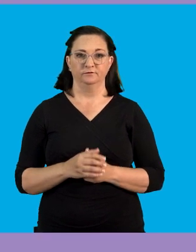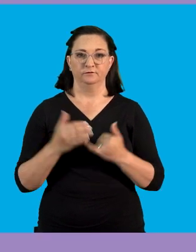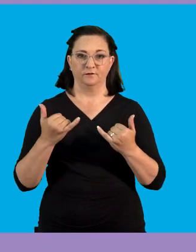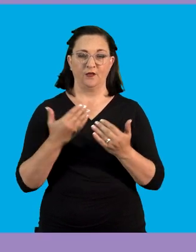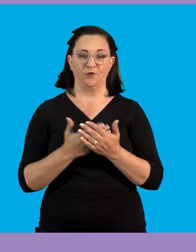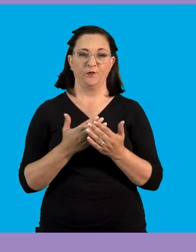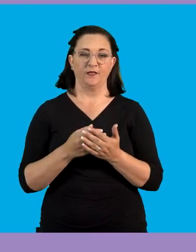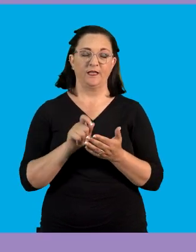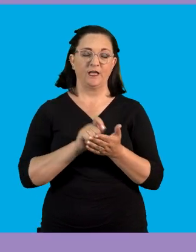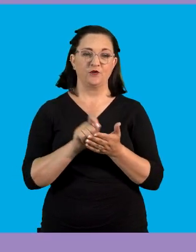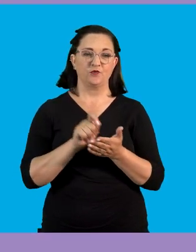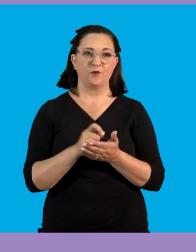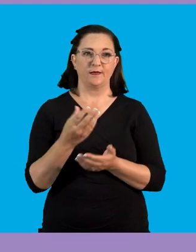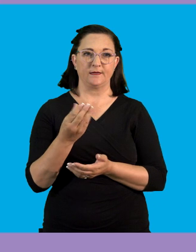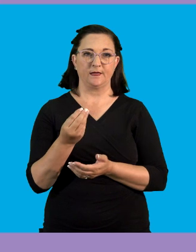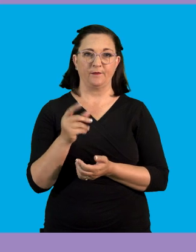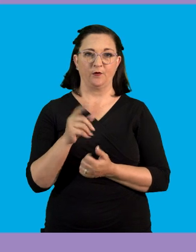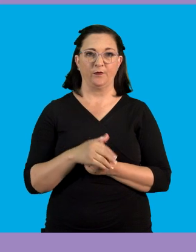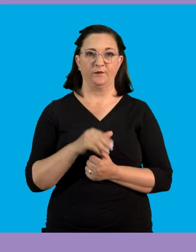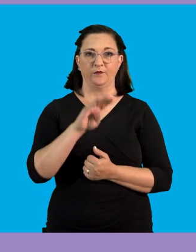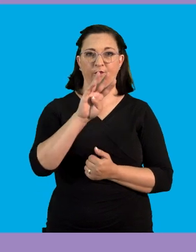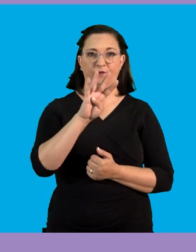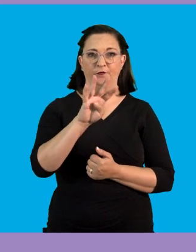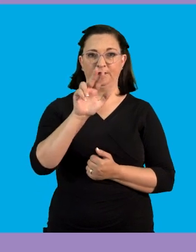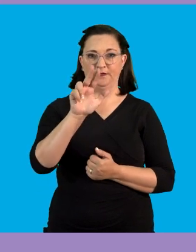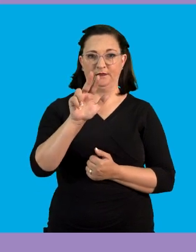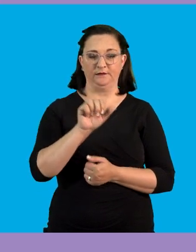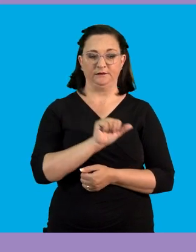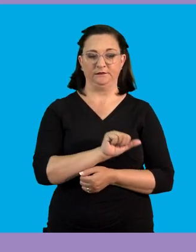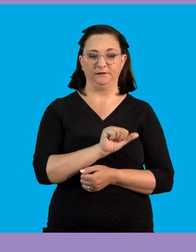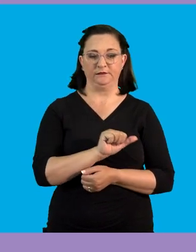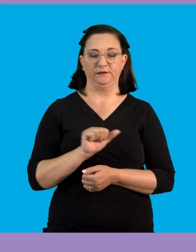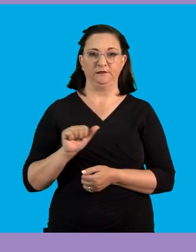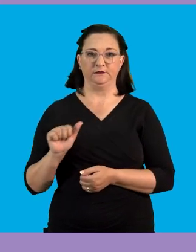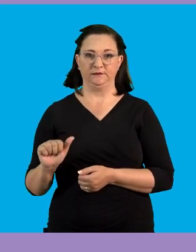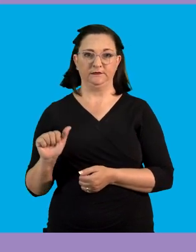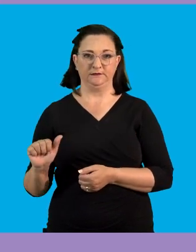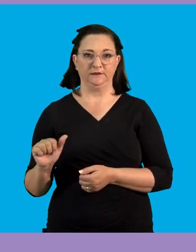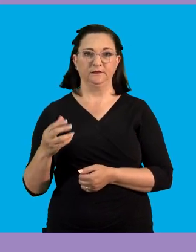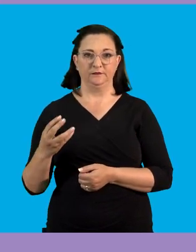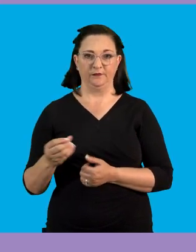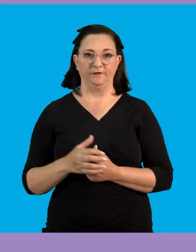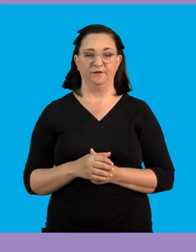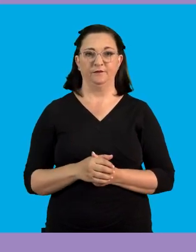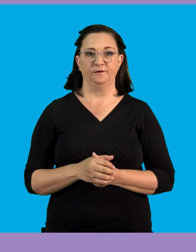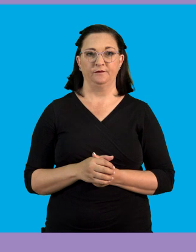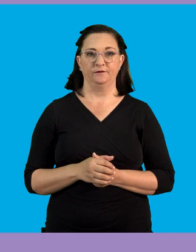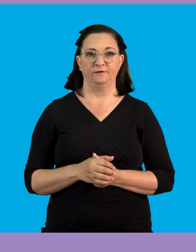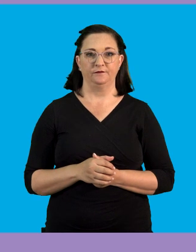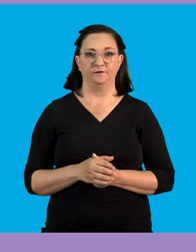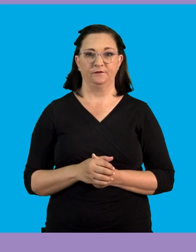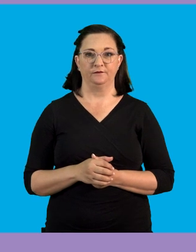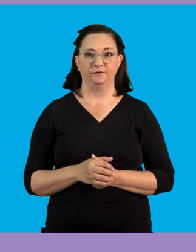the angles. We have 48 degrees, we have 66 degrees, and we have 66